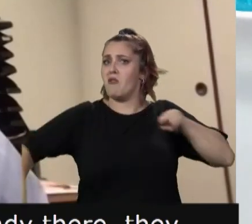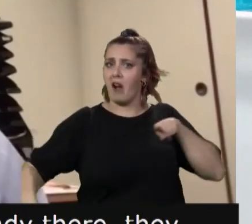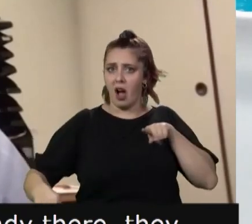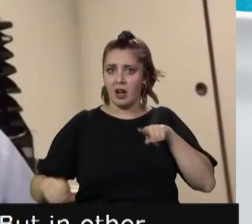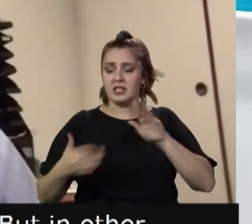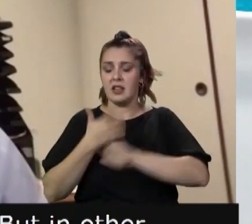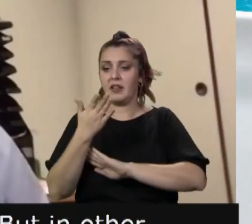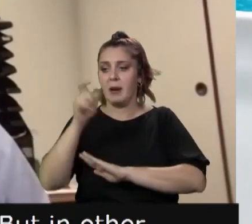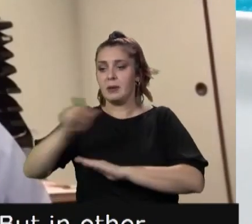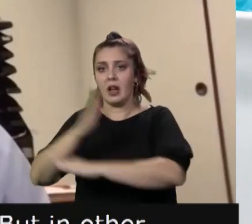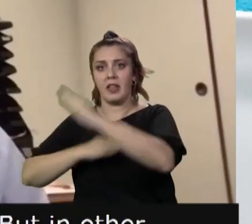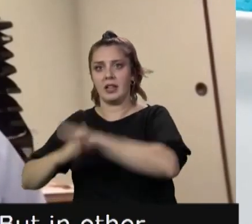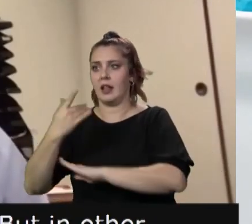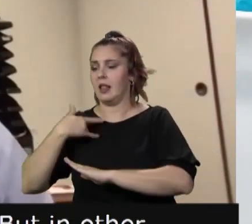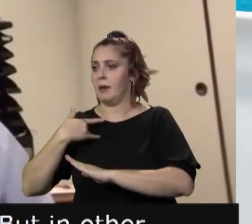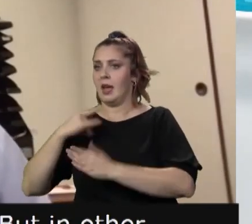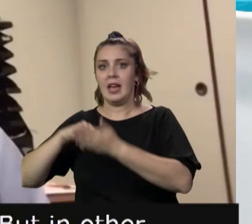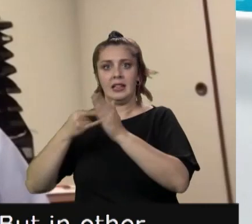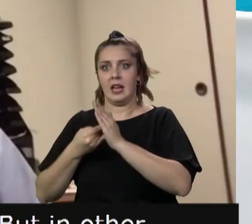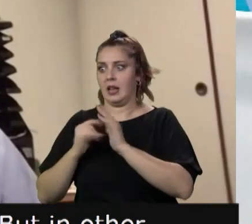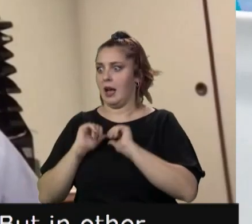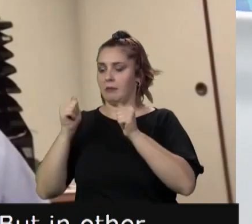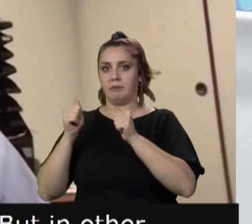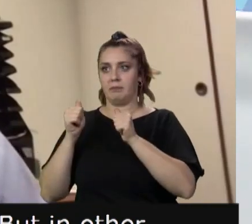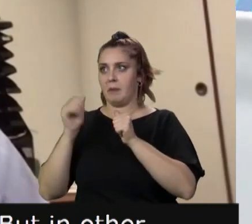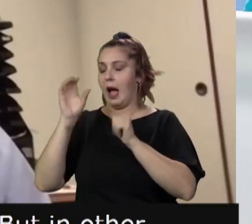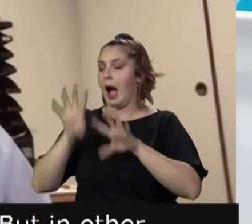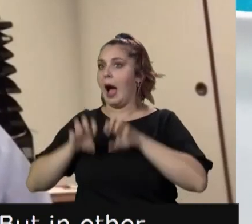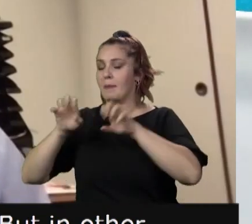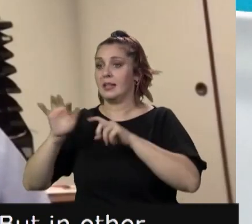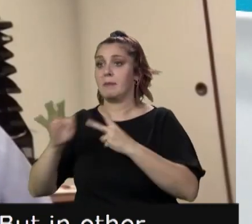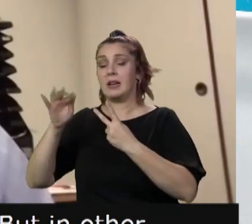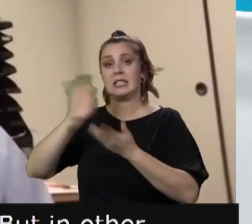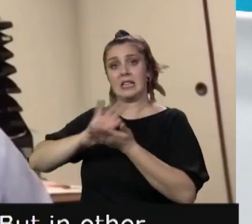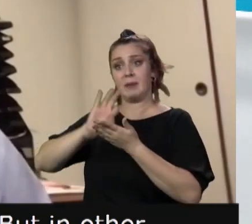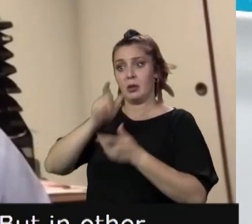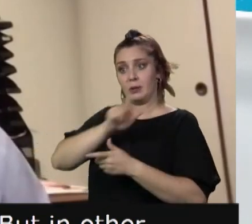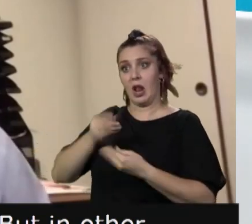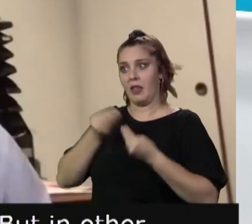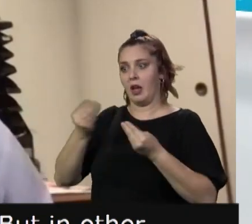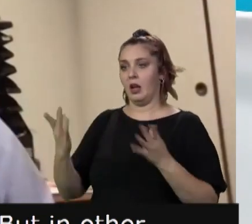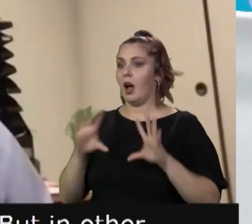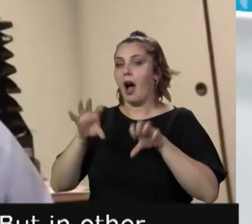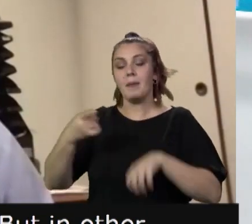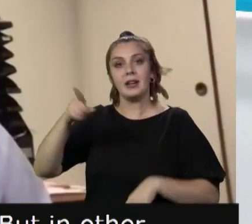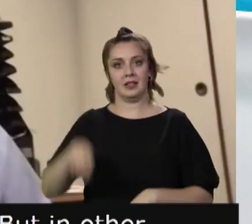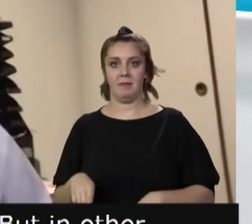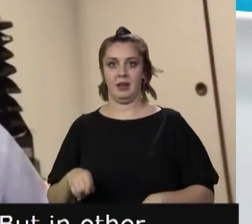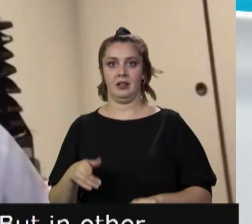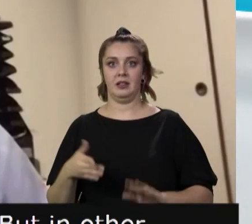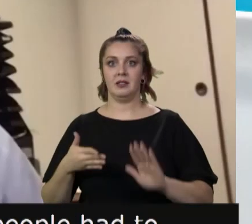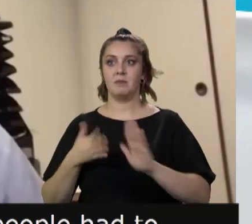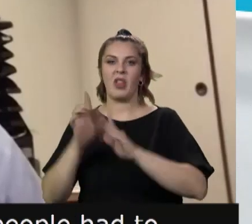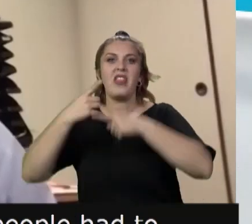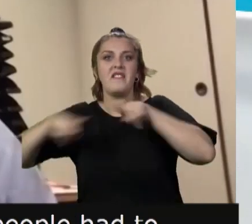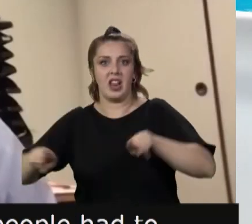is quite wide. So even people had to begin to learn how to